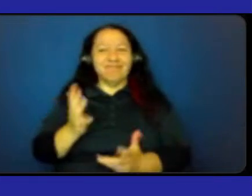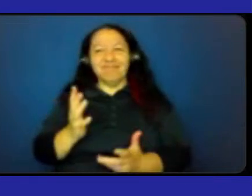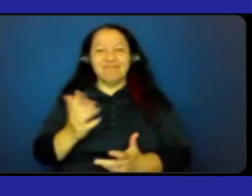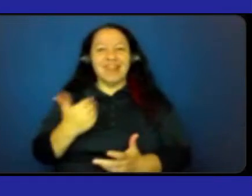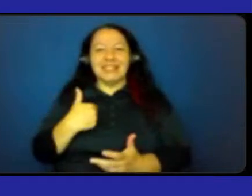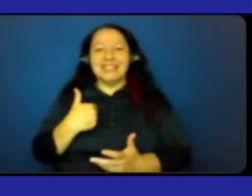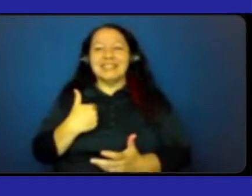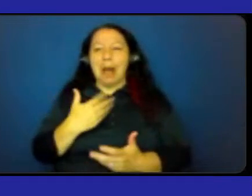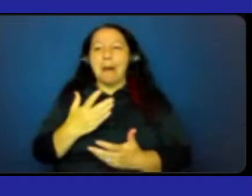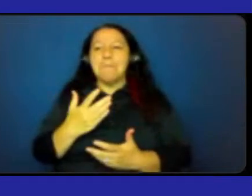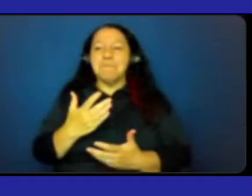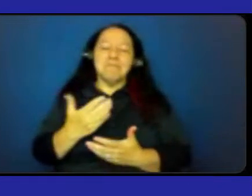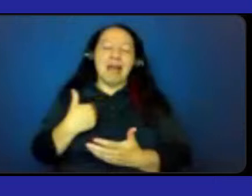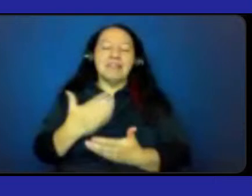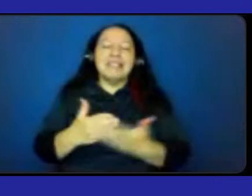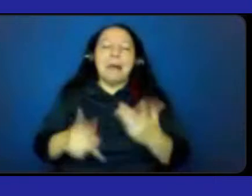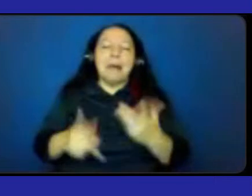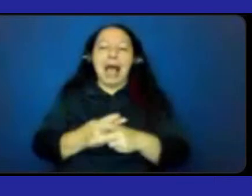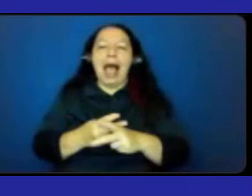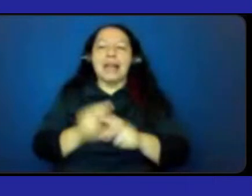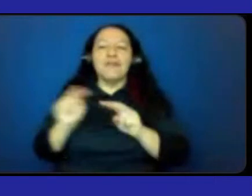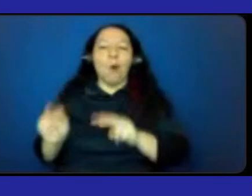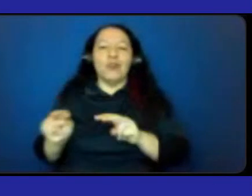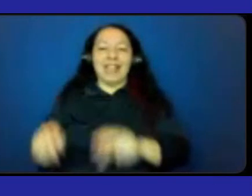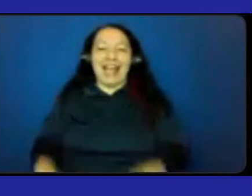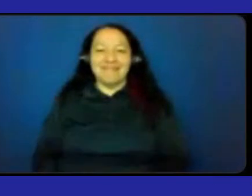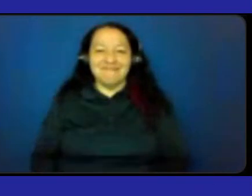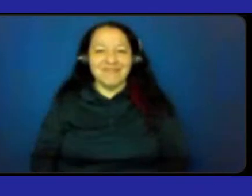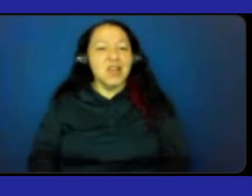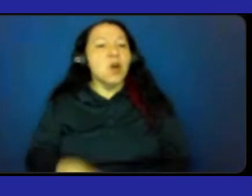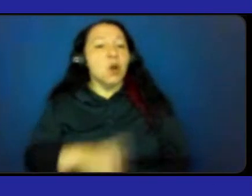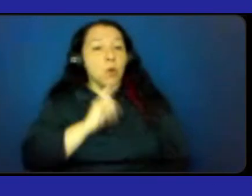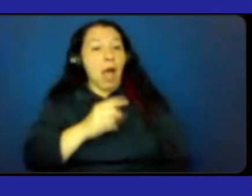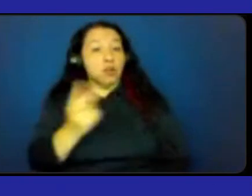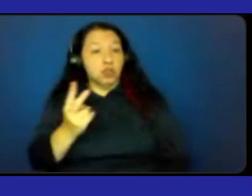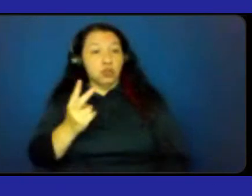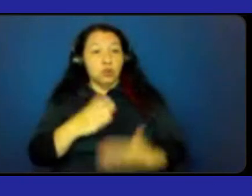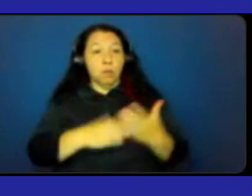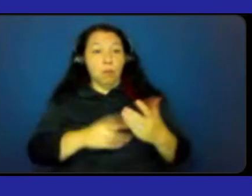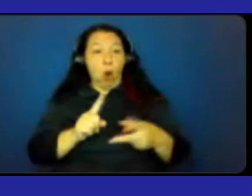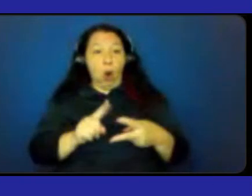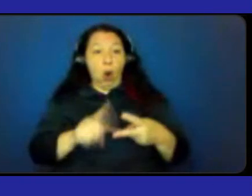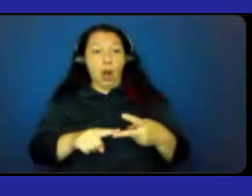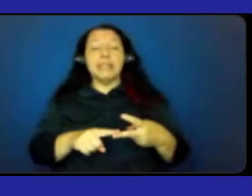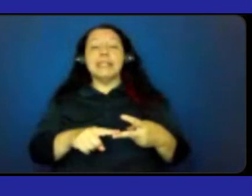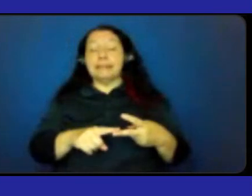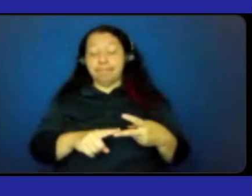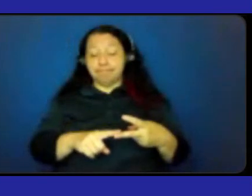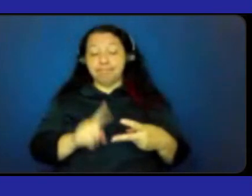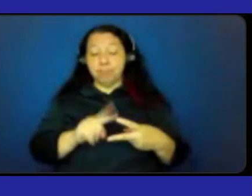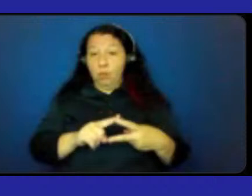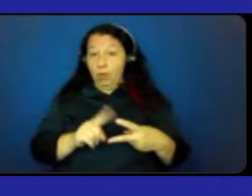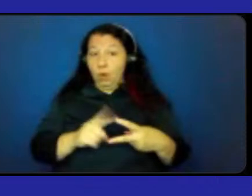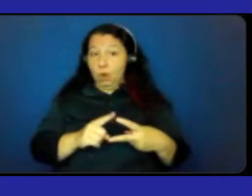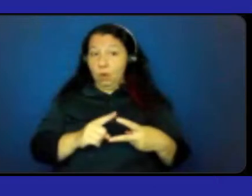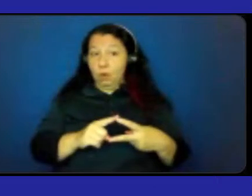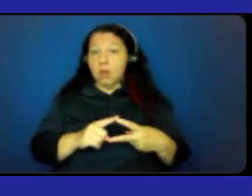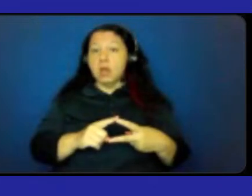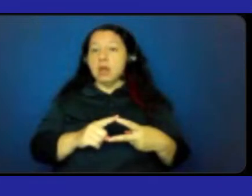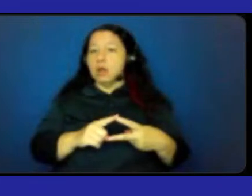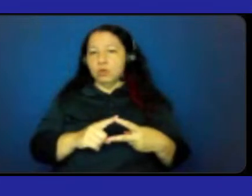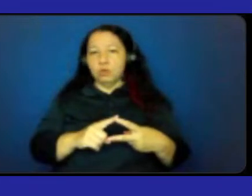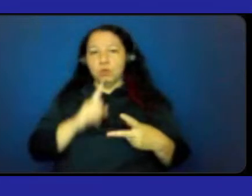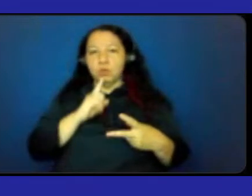there's some oversight of that. So two aspects of this. One is that this is going to be, it's very heavily tracked,